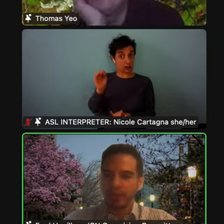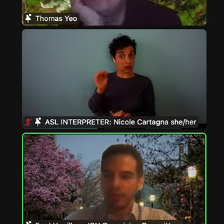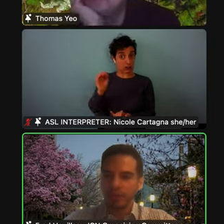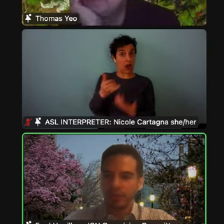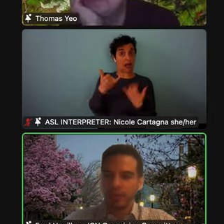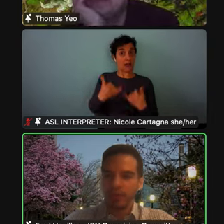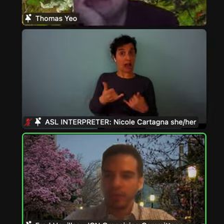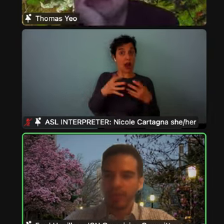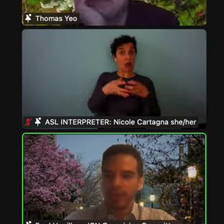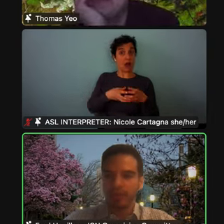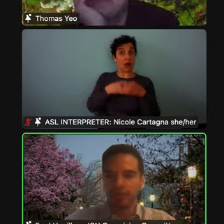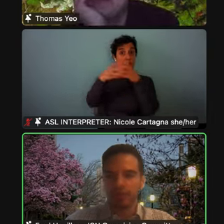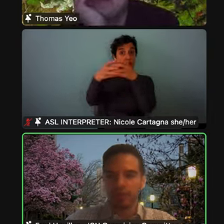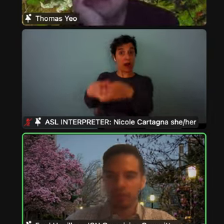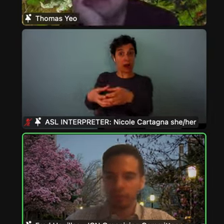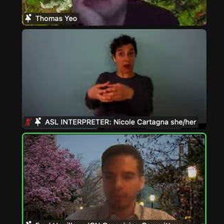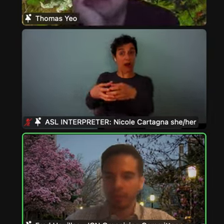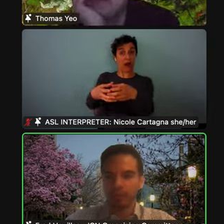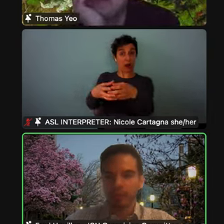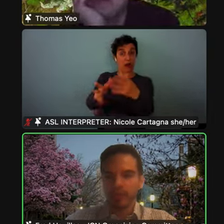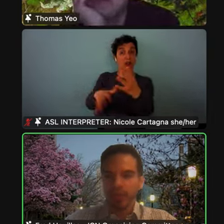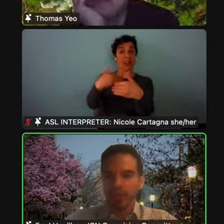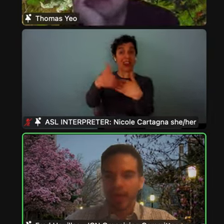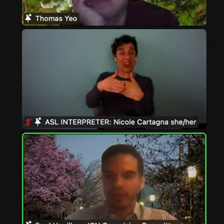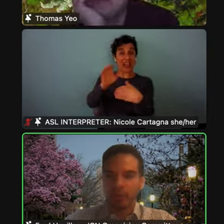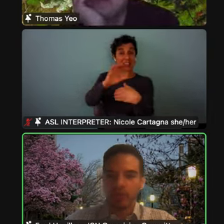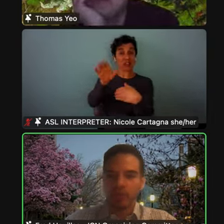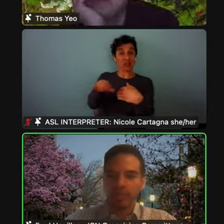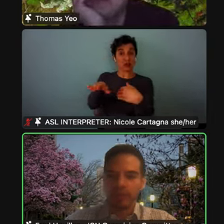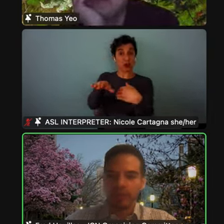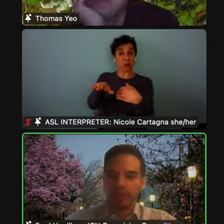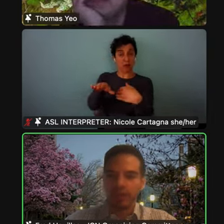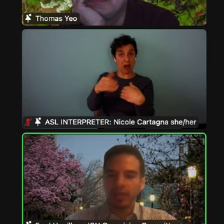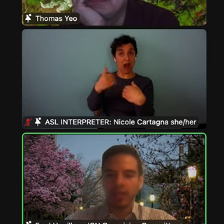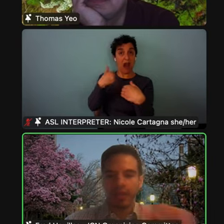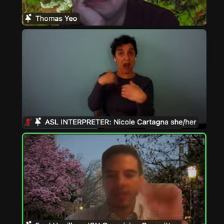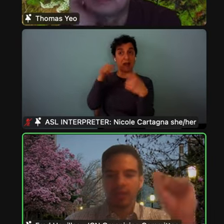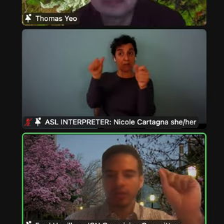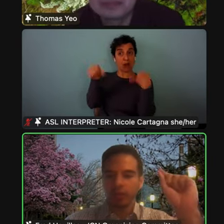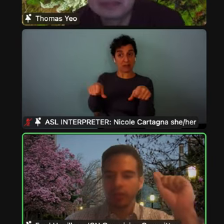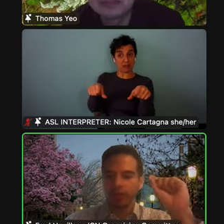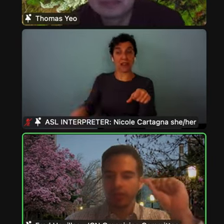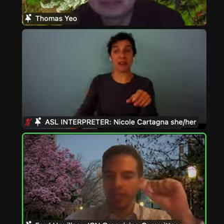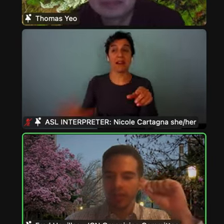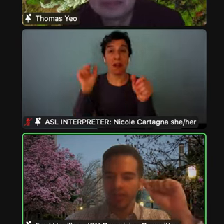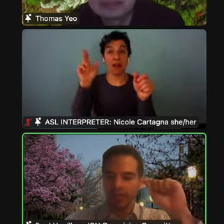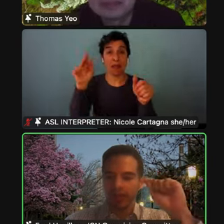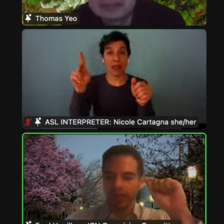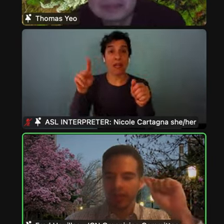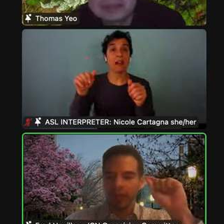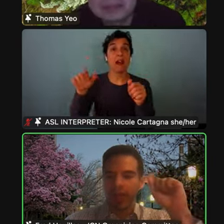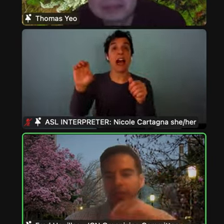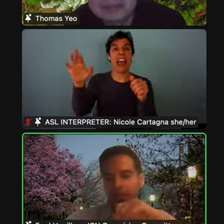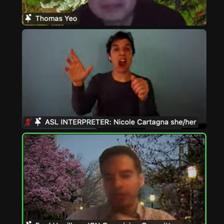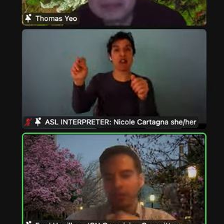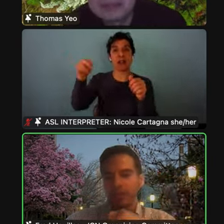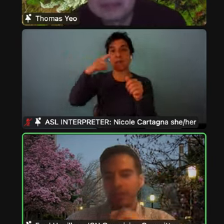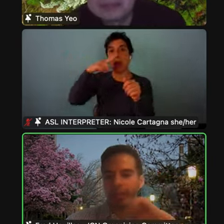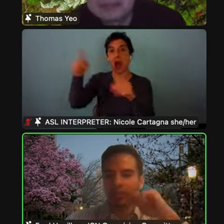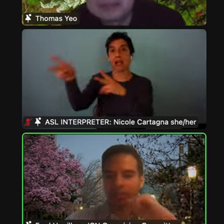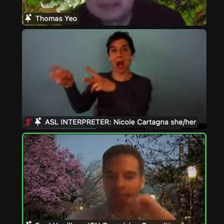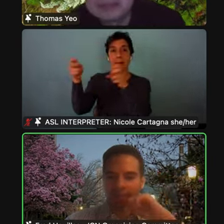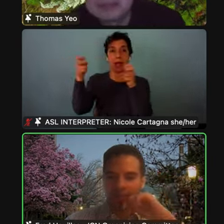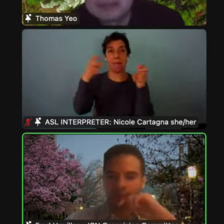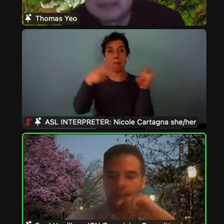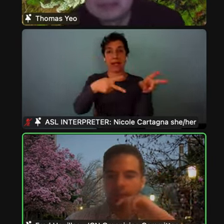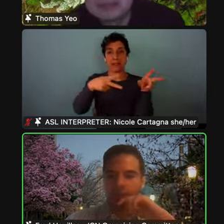migrate to the next Zoom room. I have posted the link over to the chat. Adam just posted it